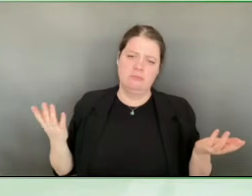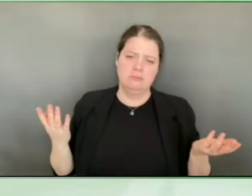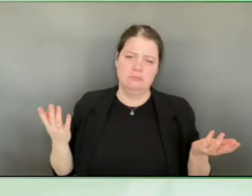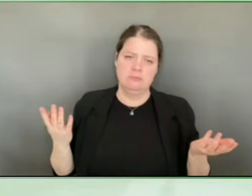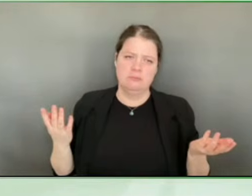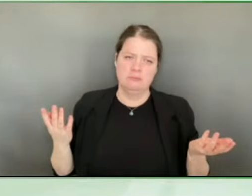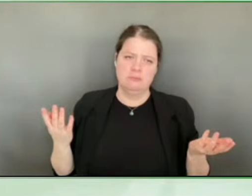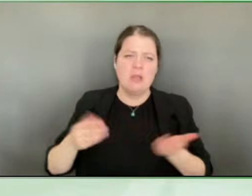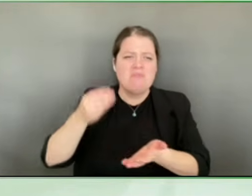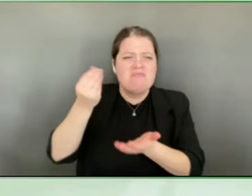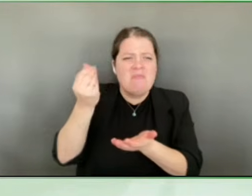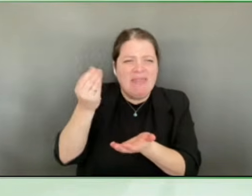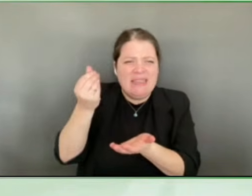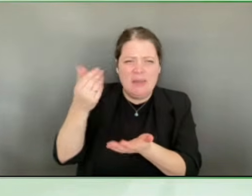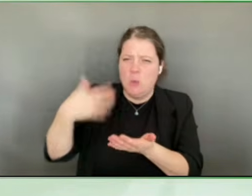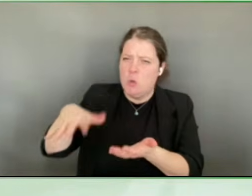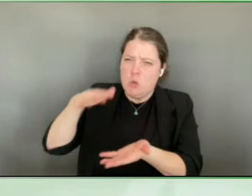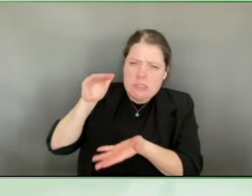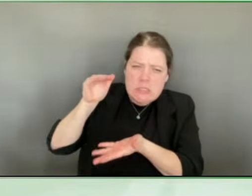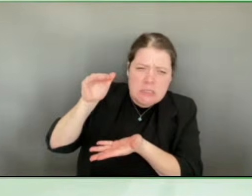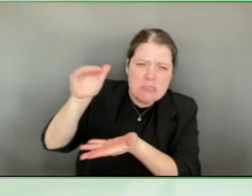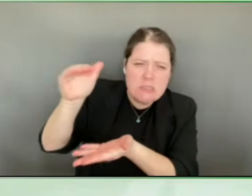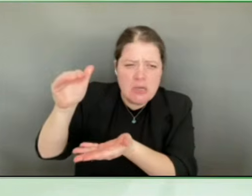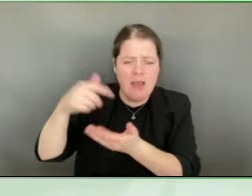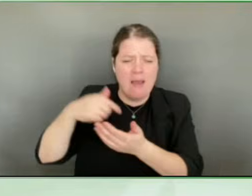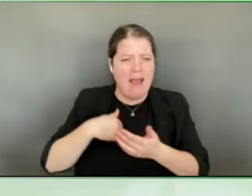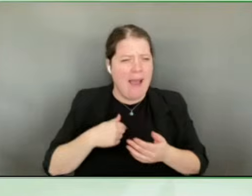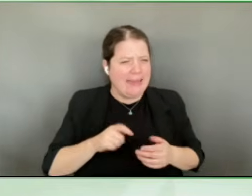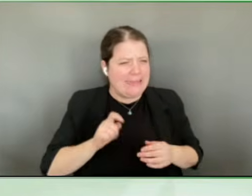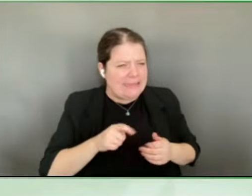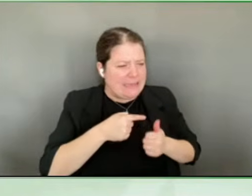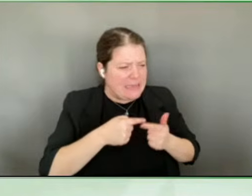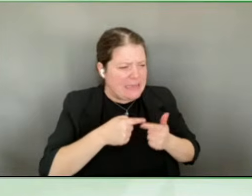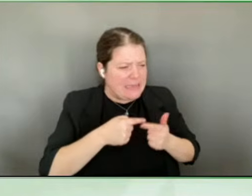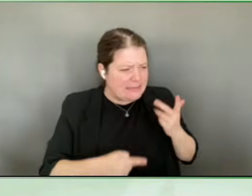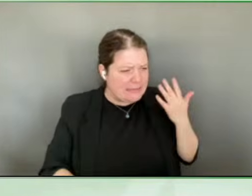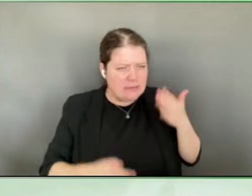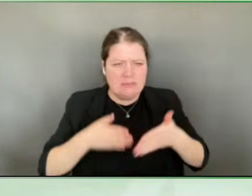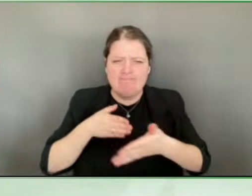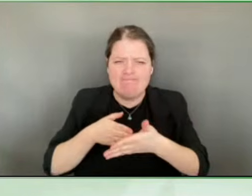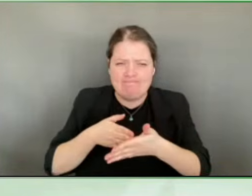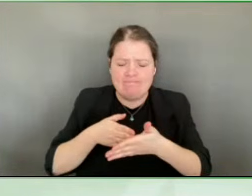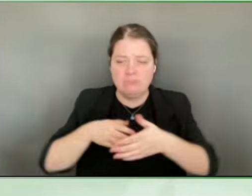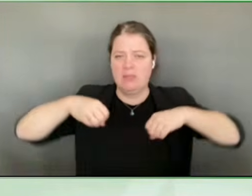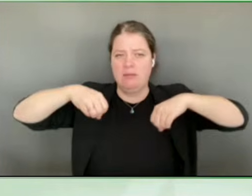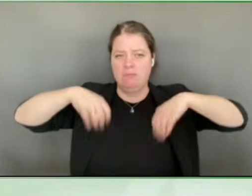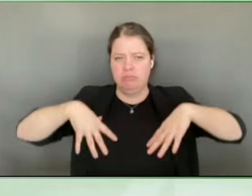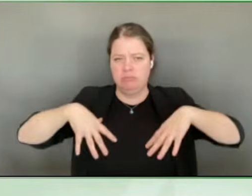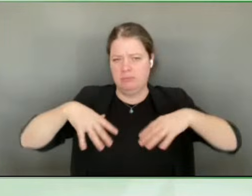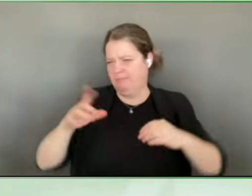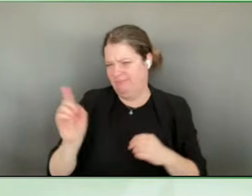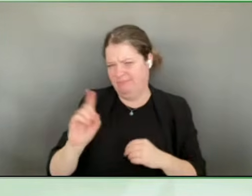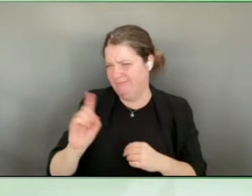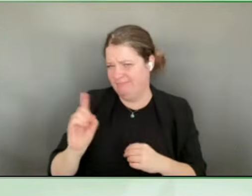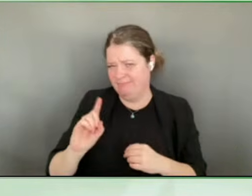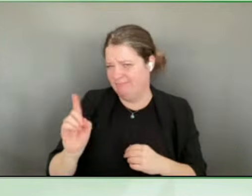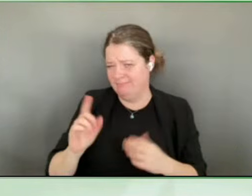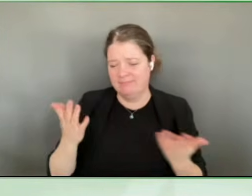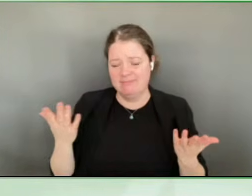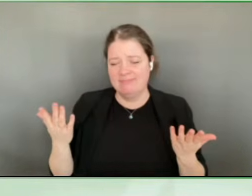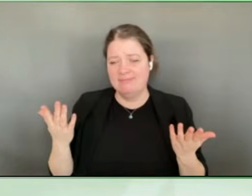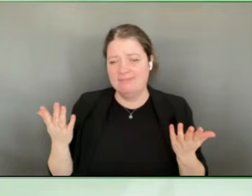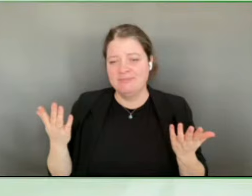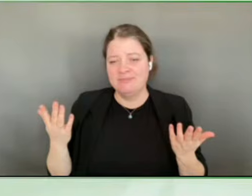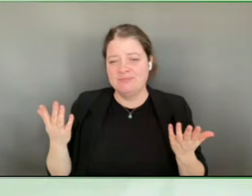much. I would need so much, because that's not always the case. So, and also we have